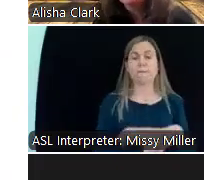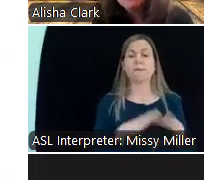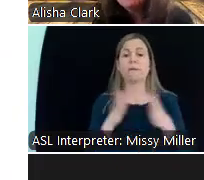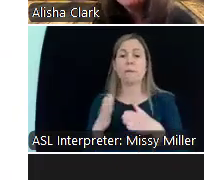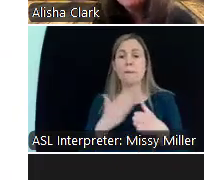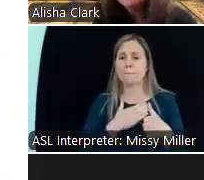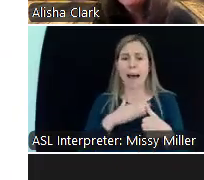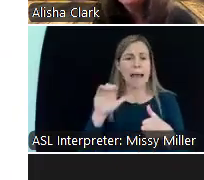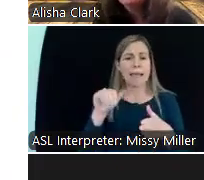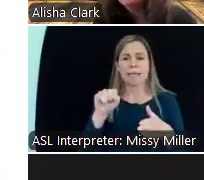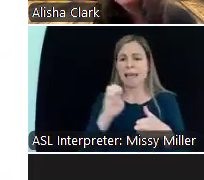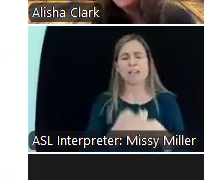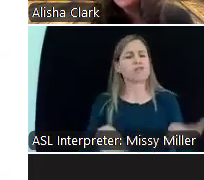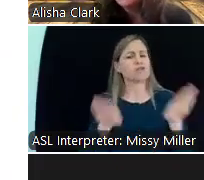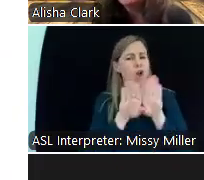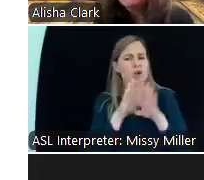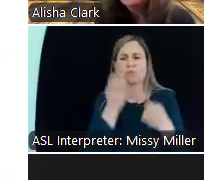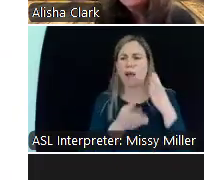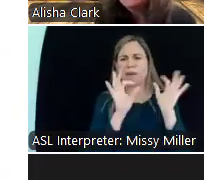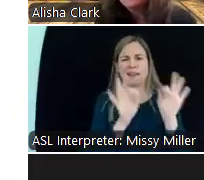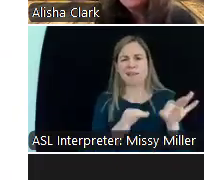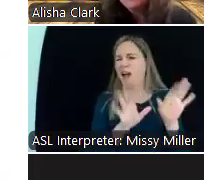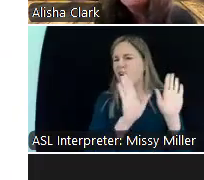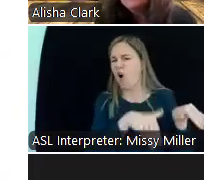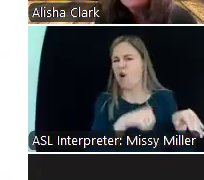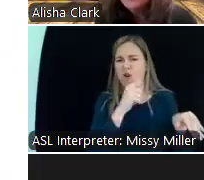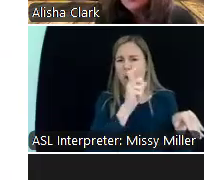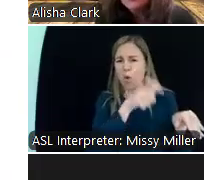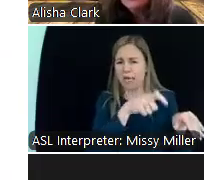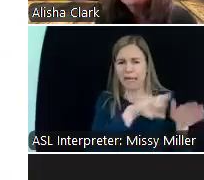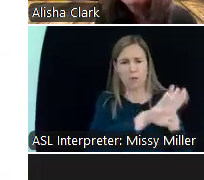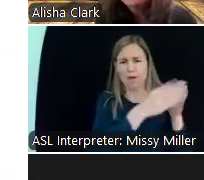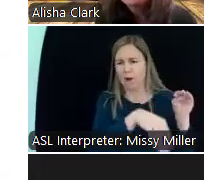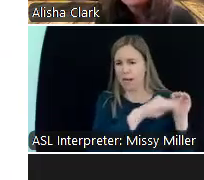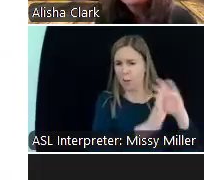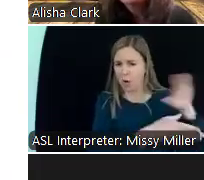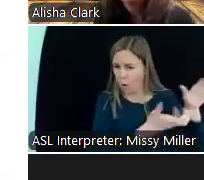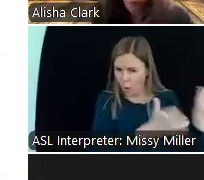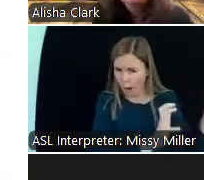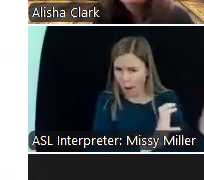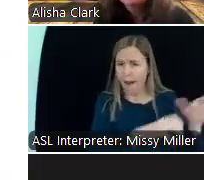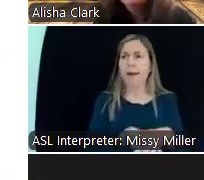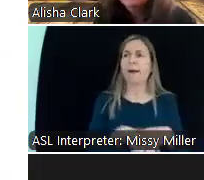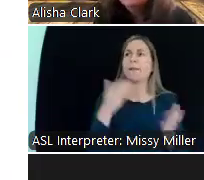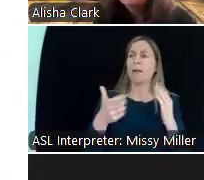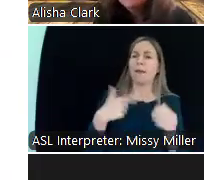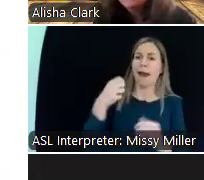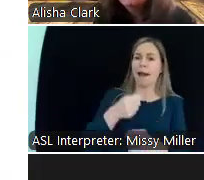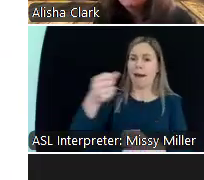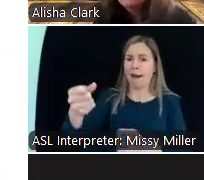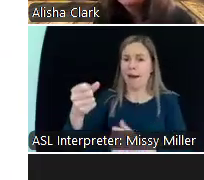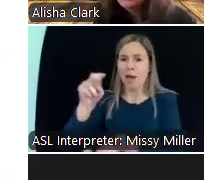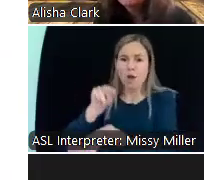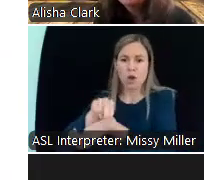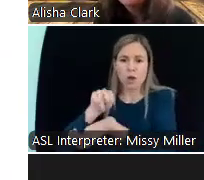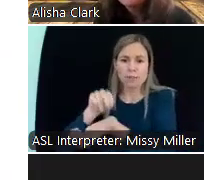is closed because maybe I decide I don't want waiver anymore. Maybe I end up in a nursing facility kind of